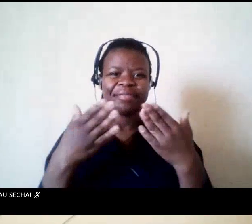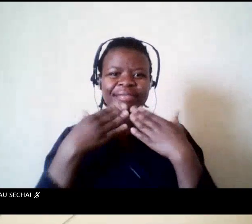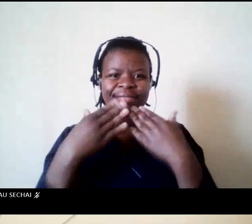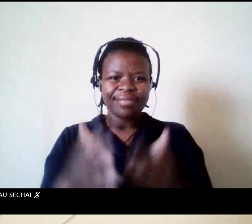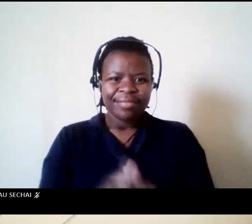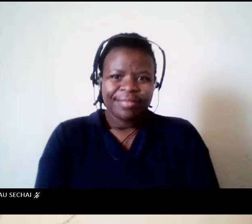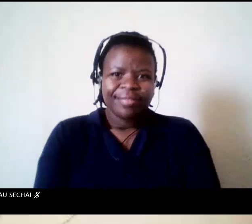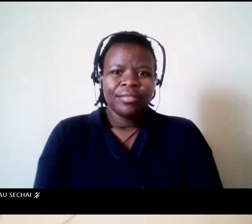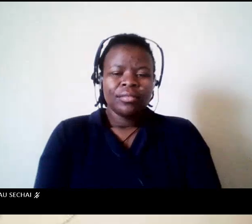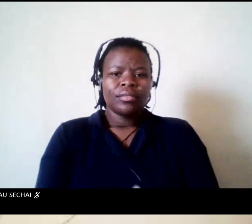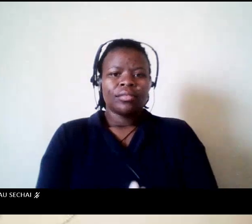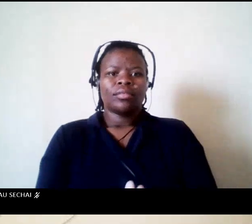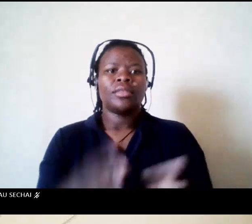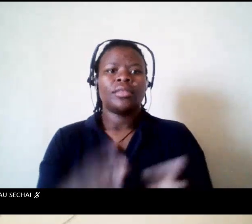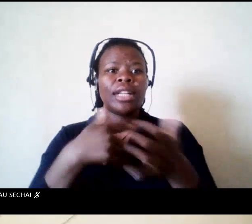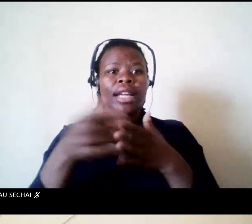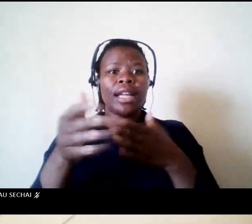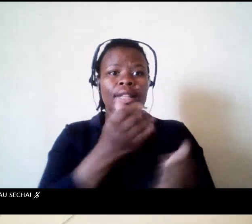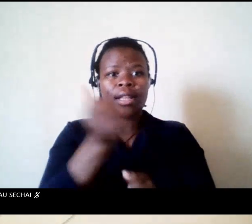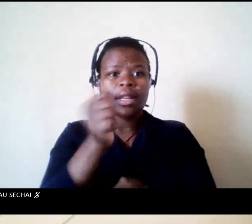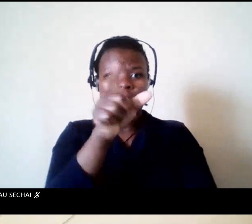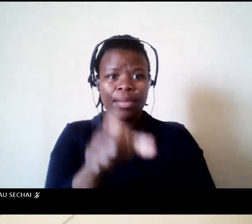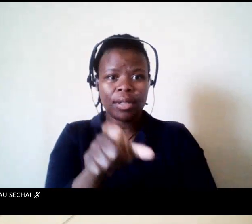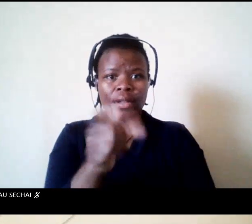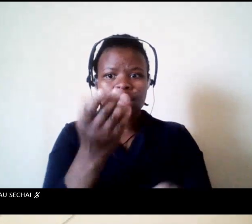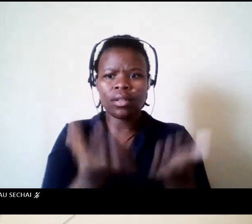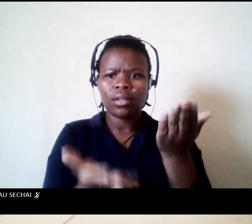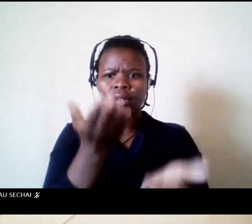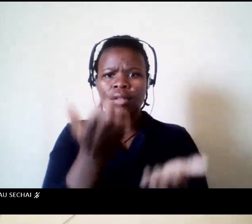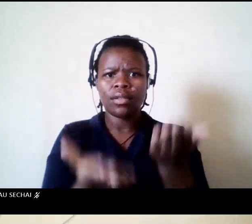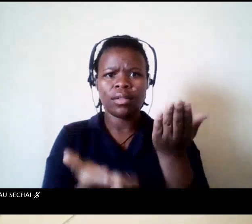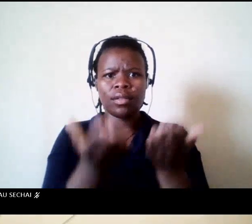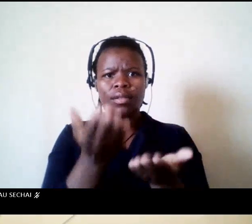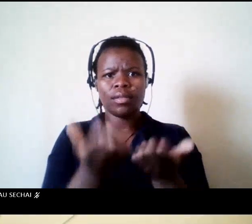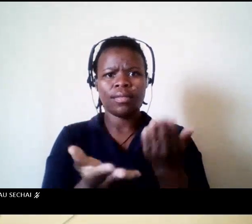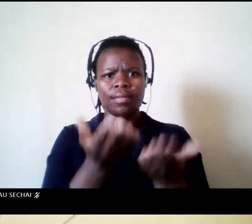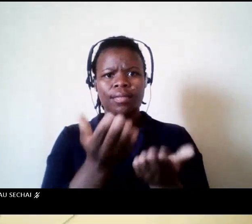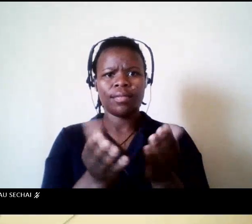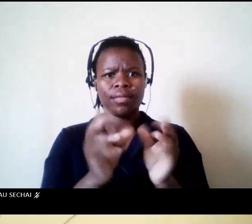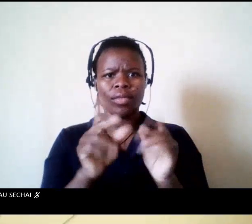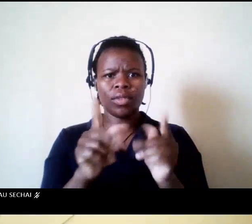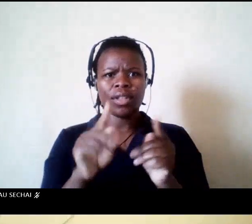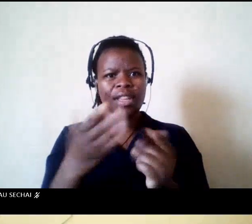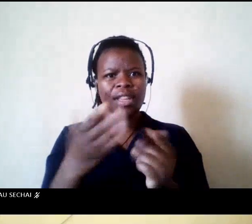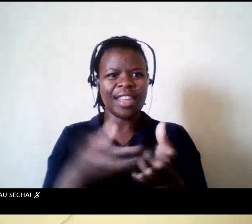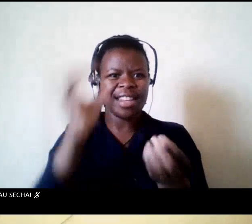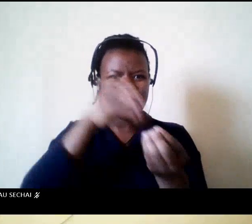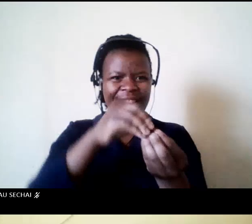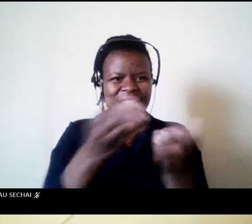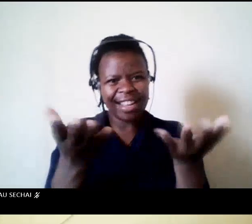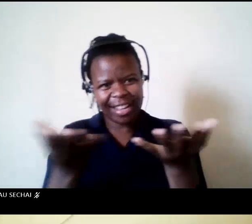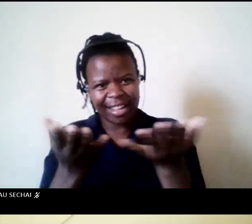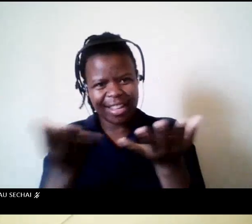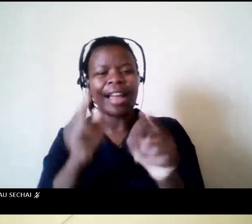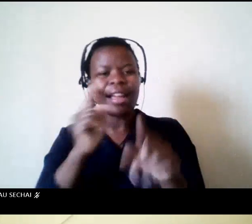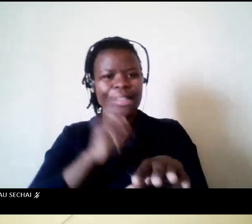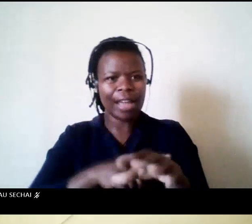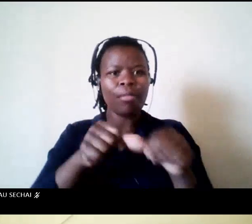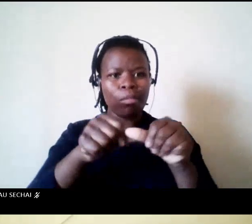Another person, maybe, I hope both of you don't mind if I add here and there as we Yes. as we go on,